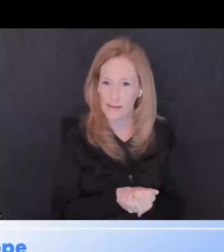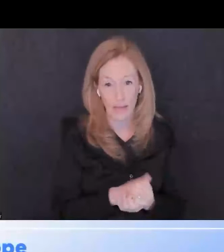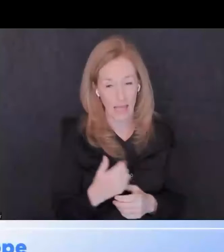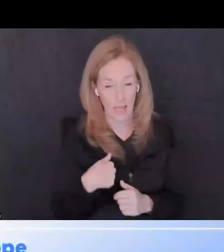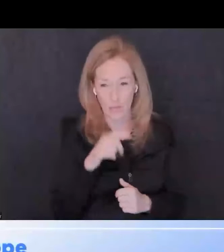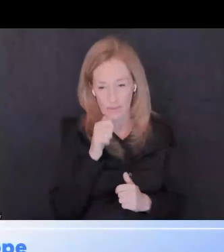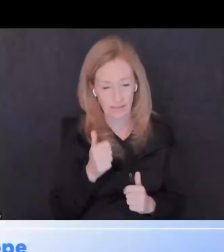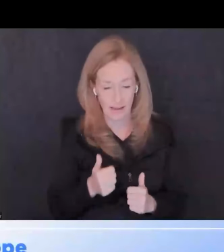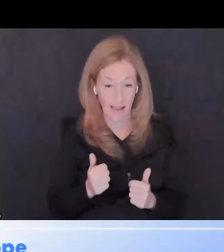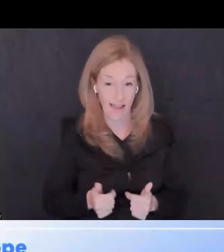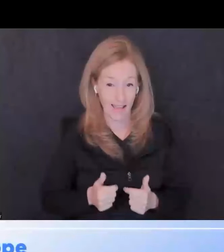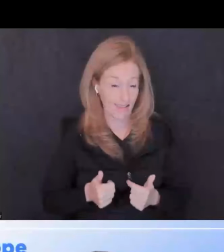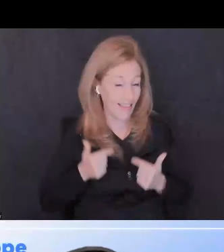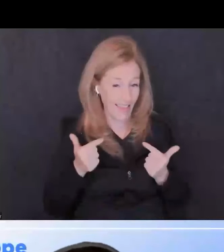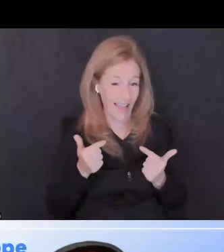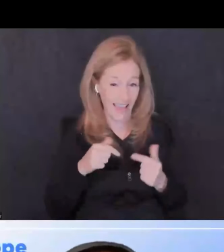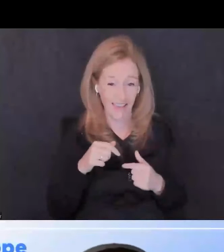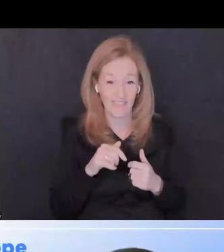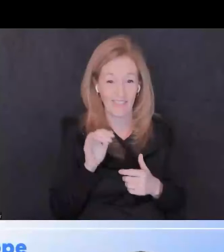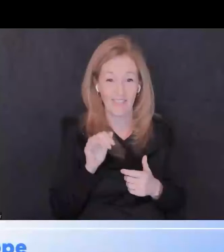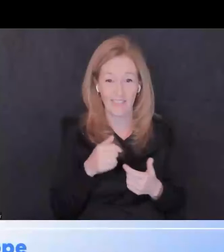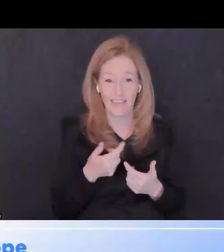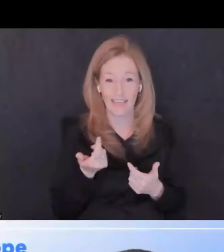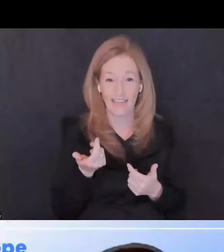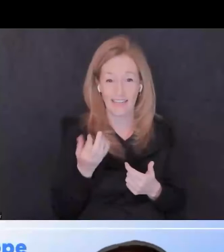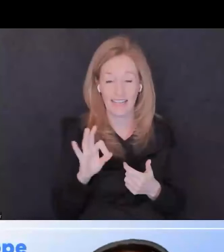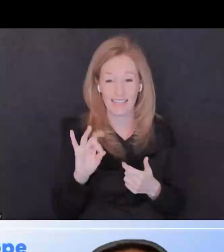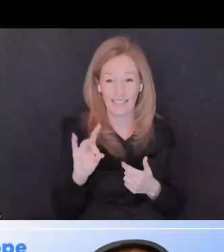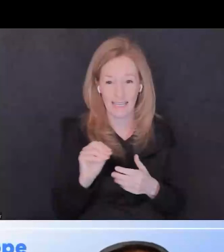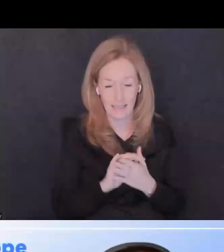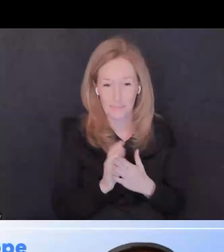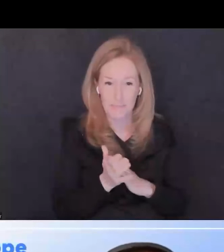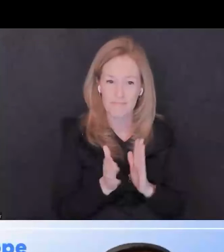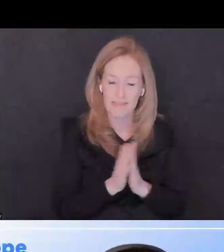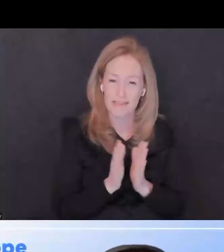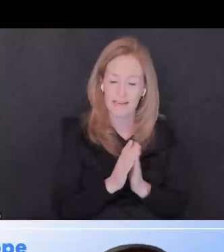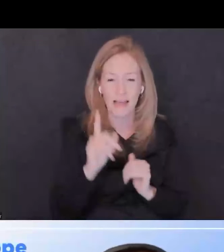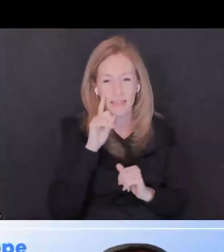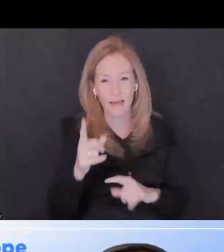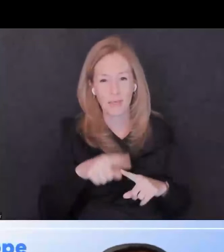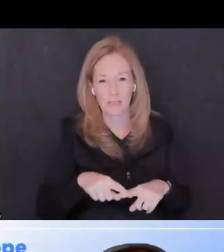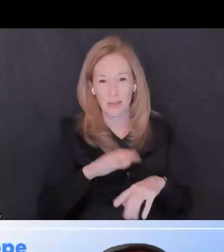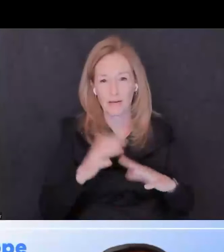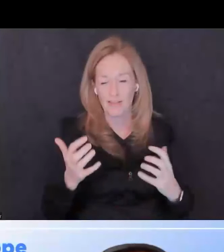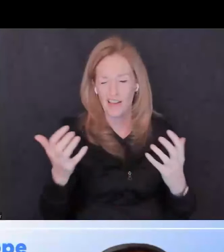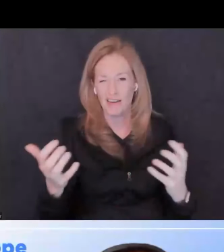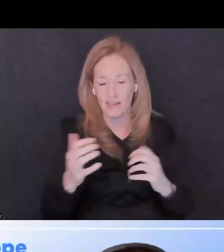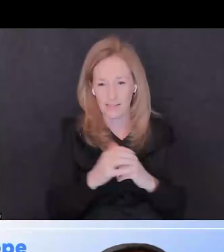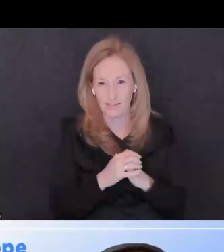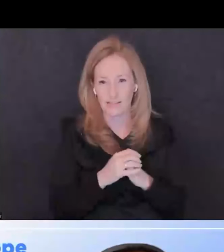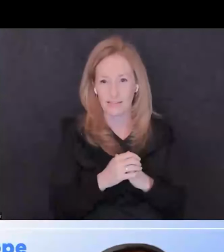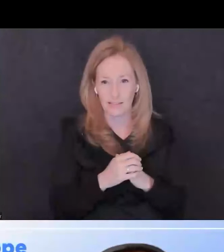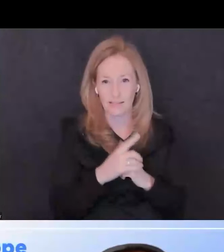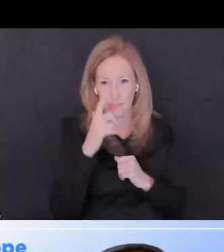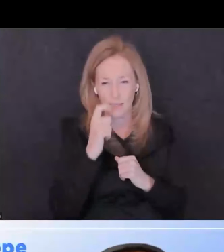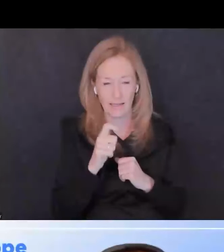in 1980. So I'm going to rely very heavily on the audience, I think, for this one. And I'm embarrassed that I'm not remembering